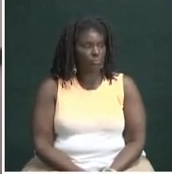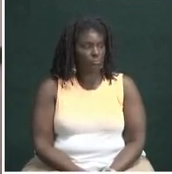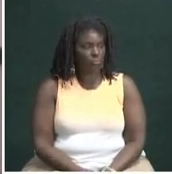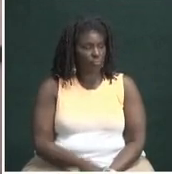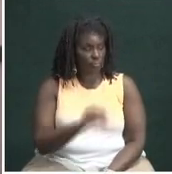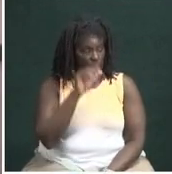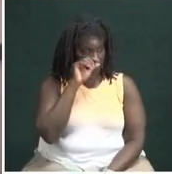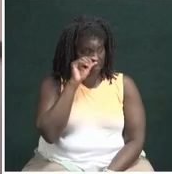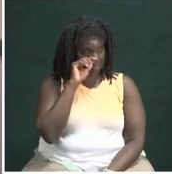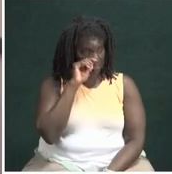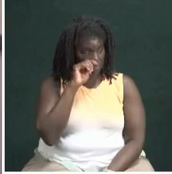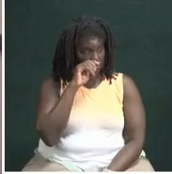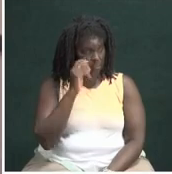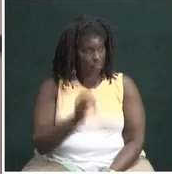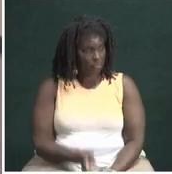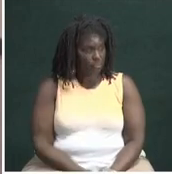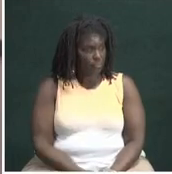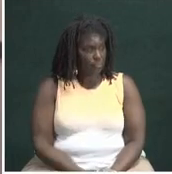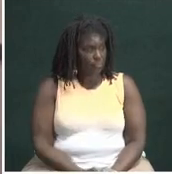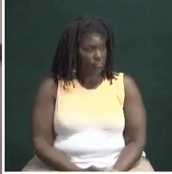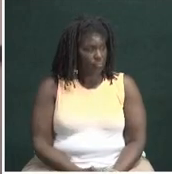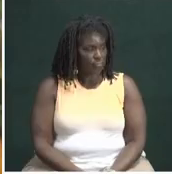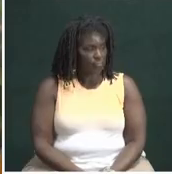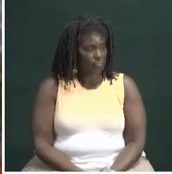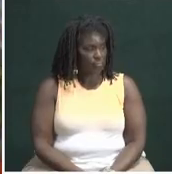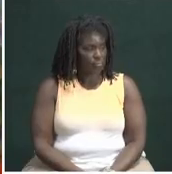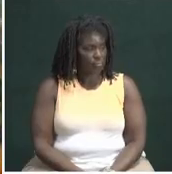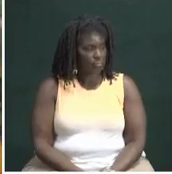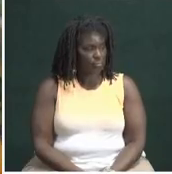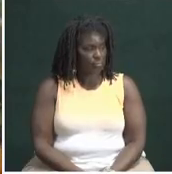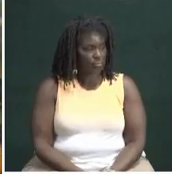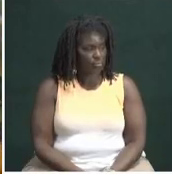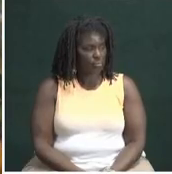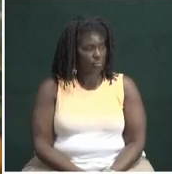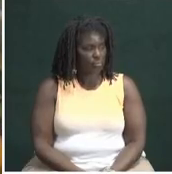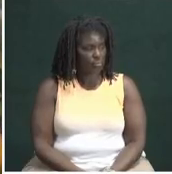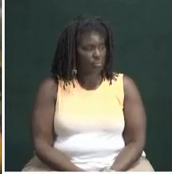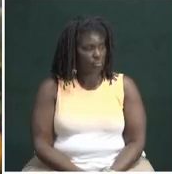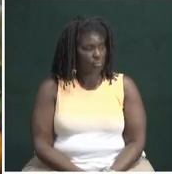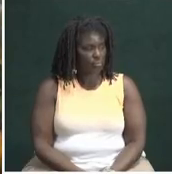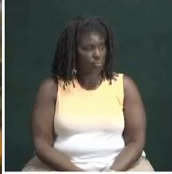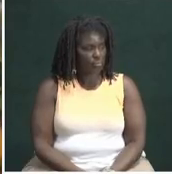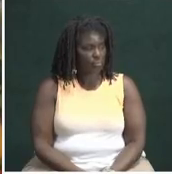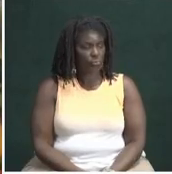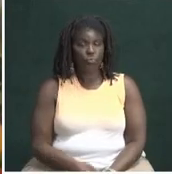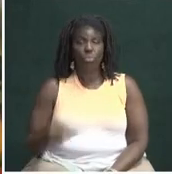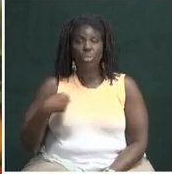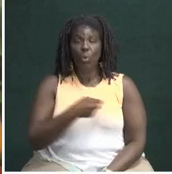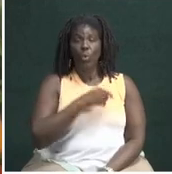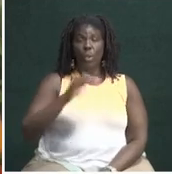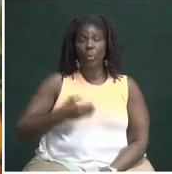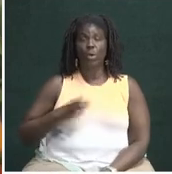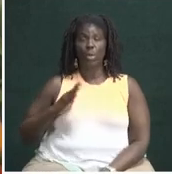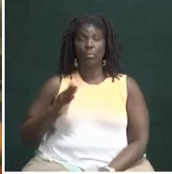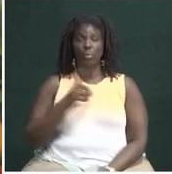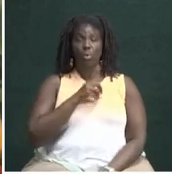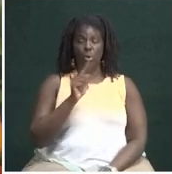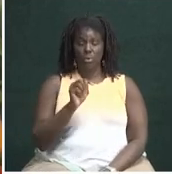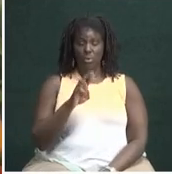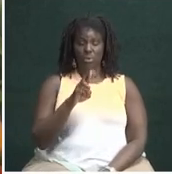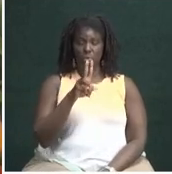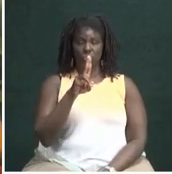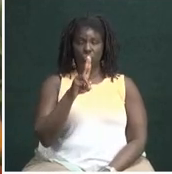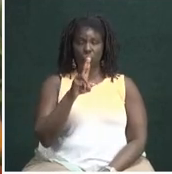We We welcome Board of Trustees member